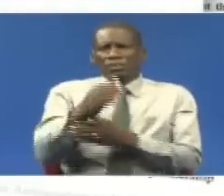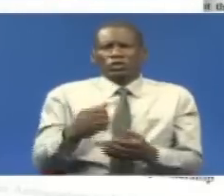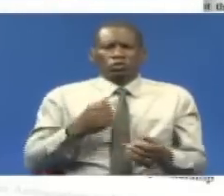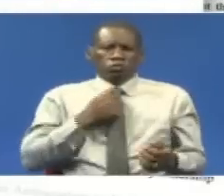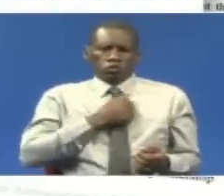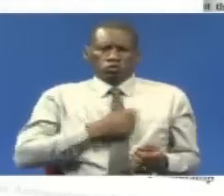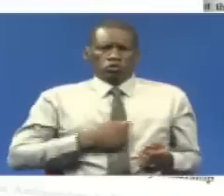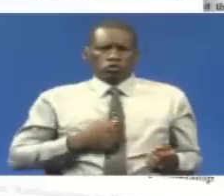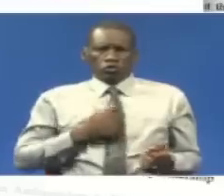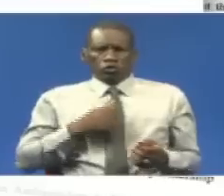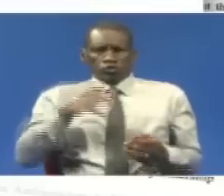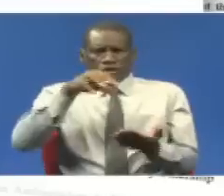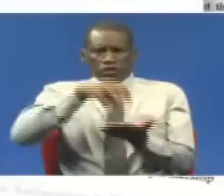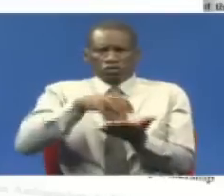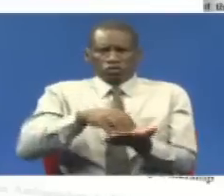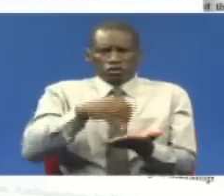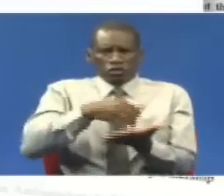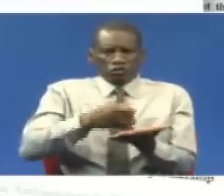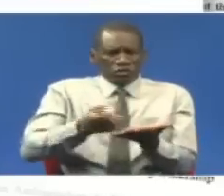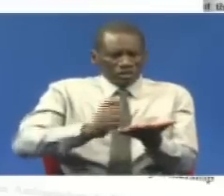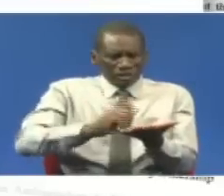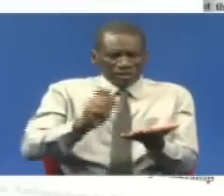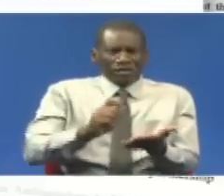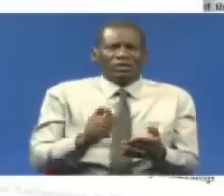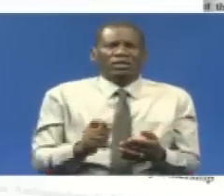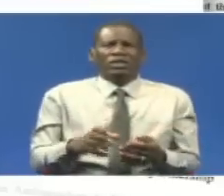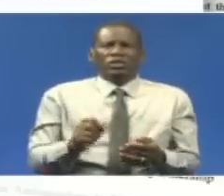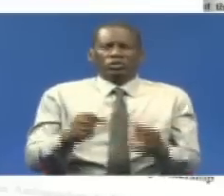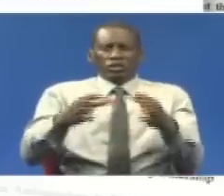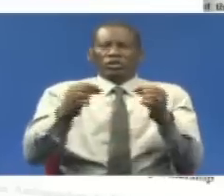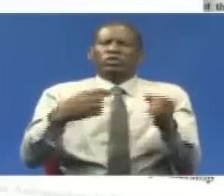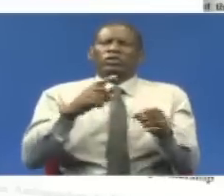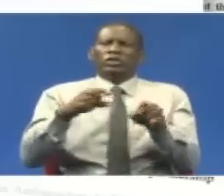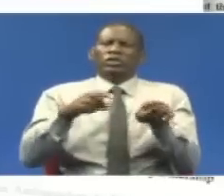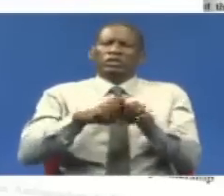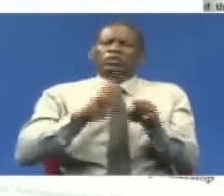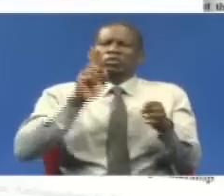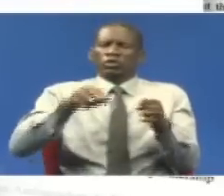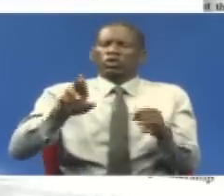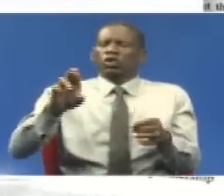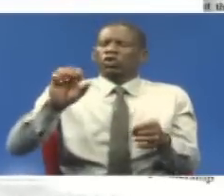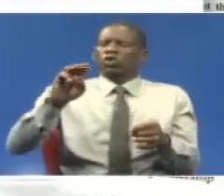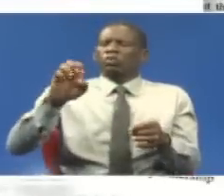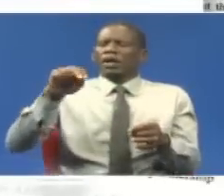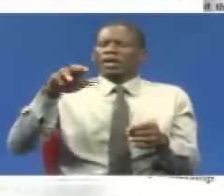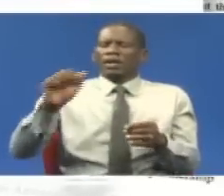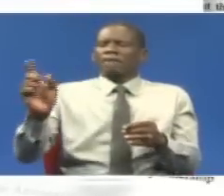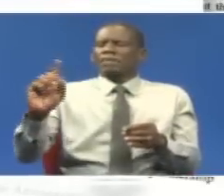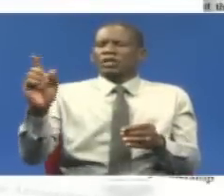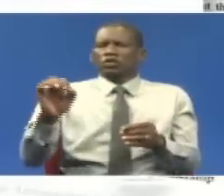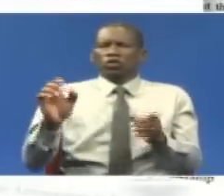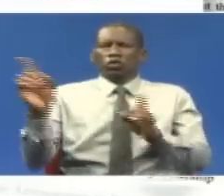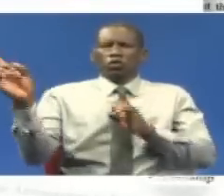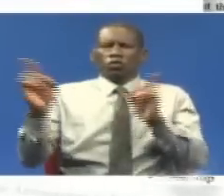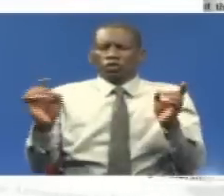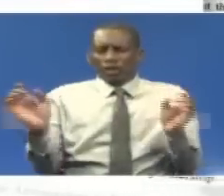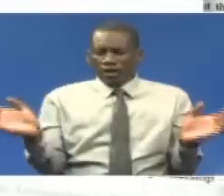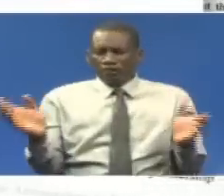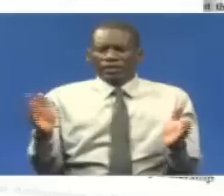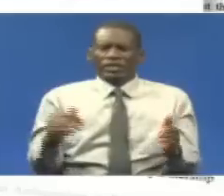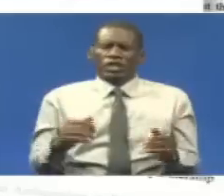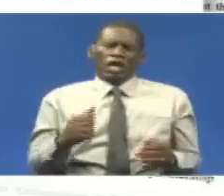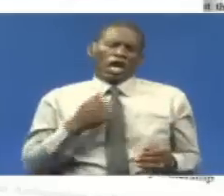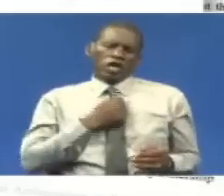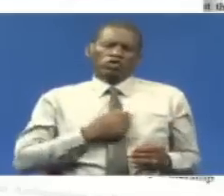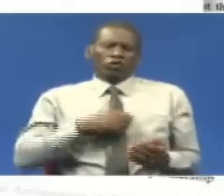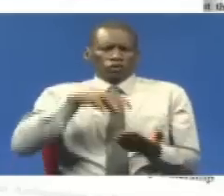incident, including in writing. The statement further adds that the Romanian Ministry of Foreign Affairs deeply regrets the situation,